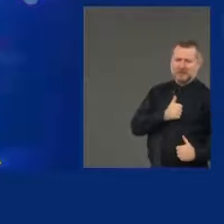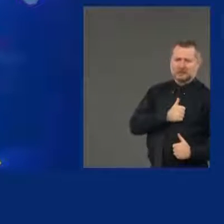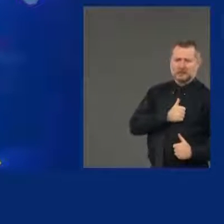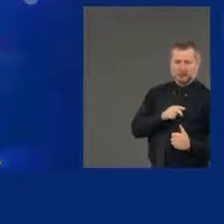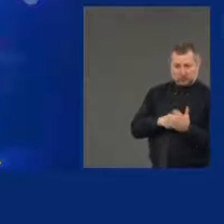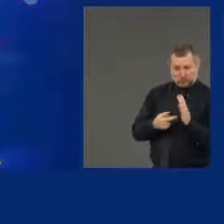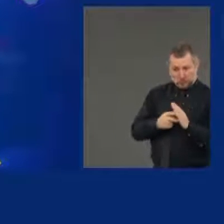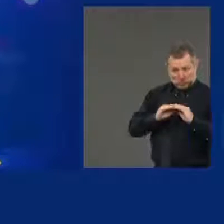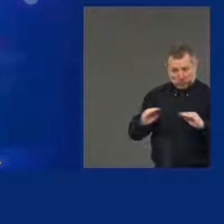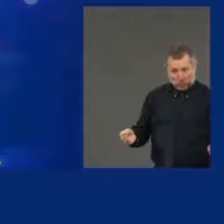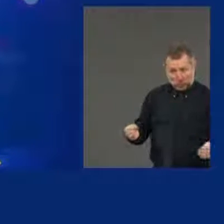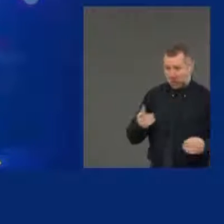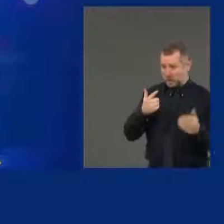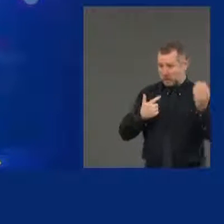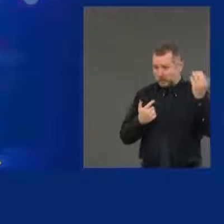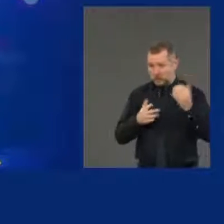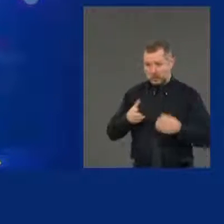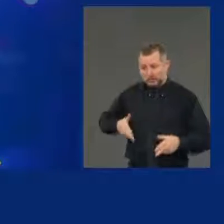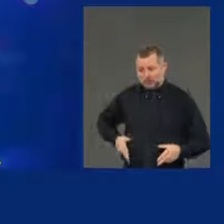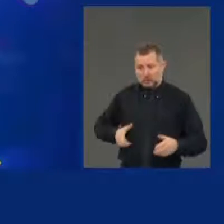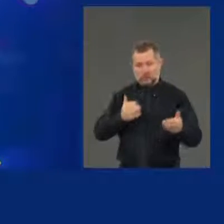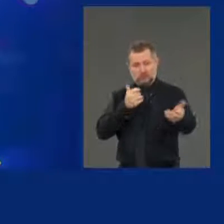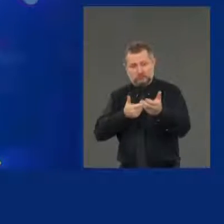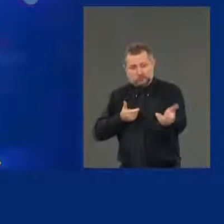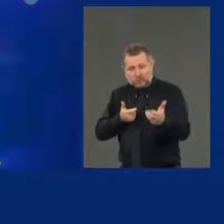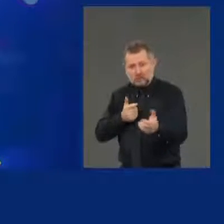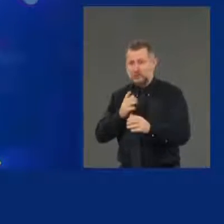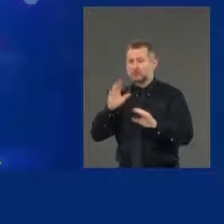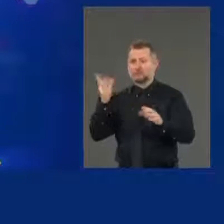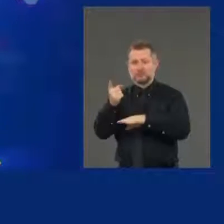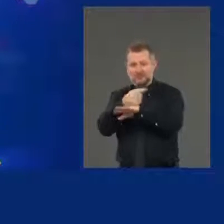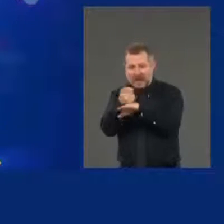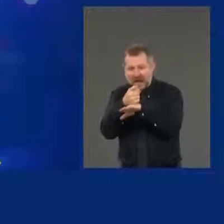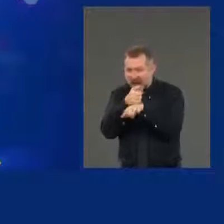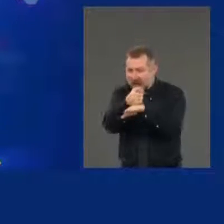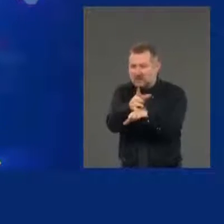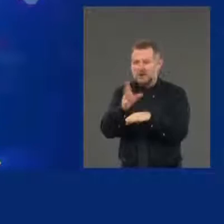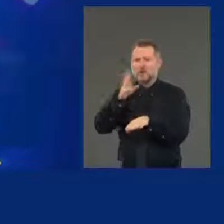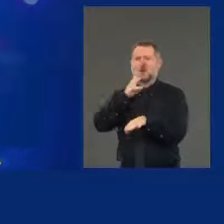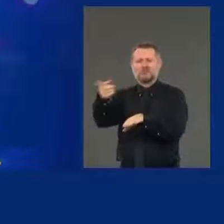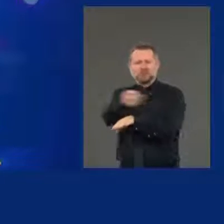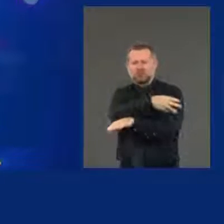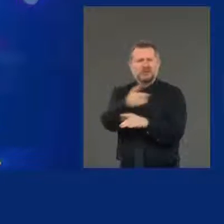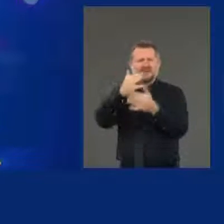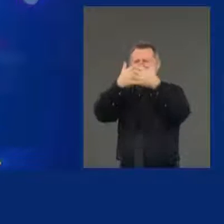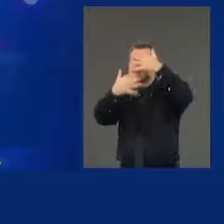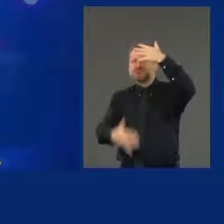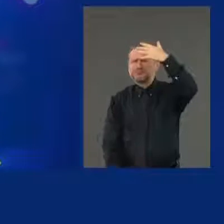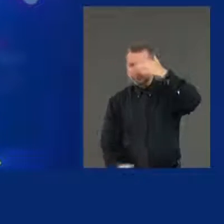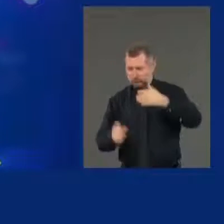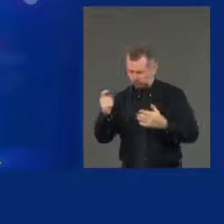assault weapons, tanks, armored cars? What do you mean? Write it down.